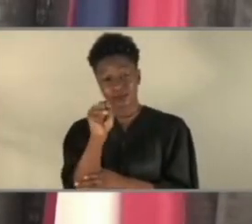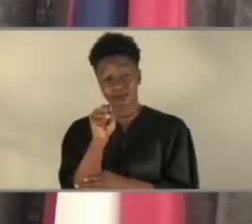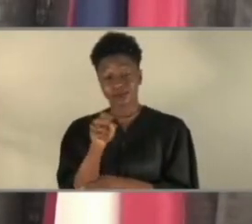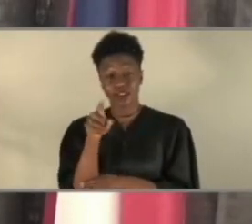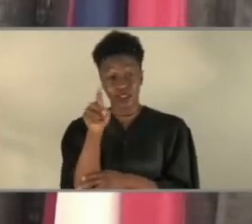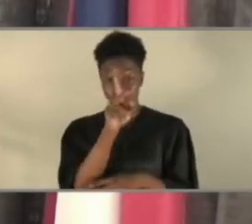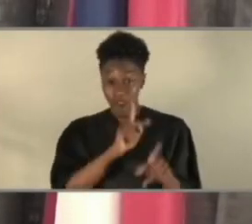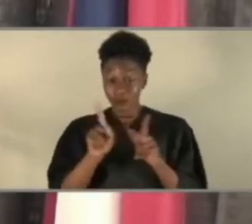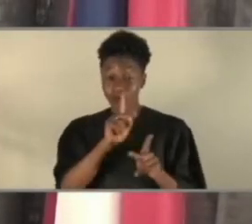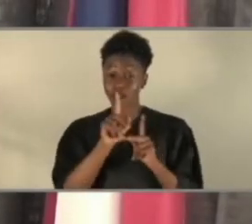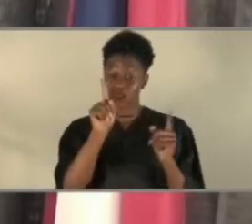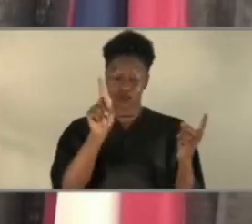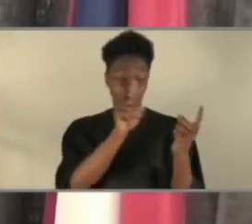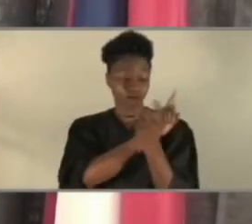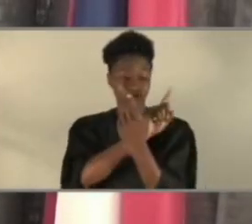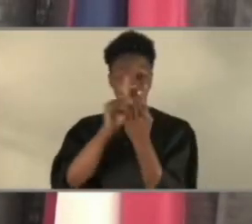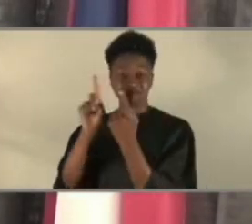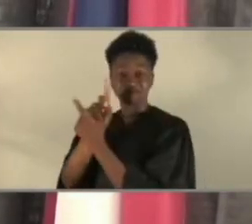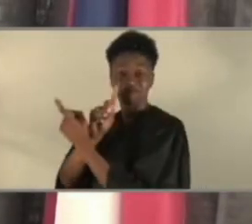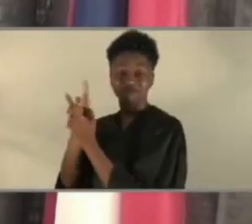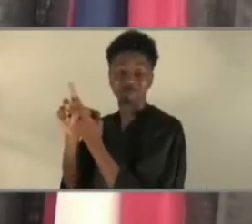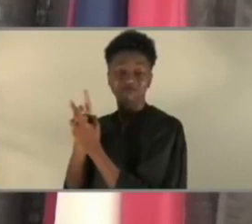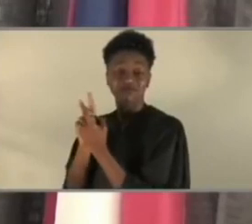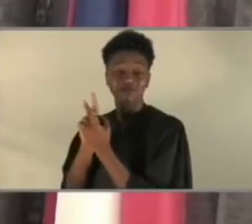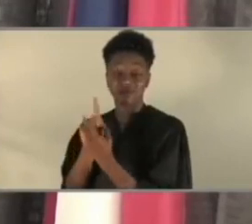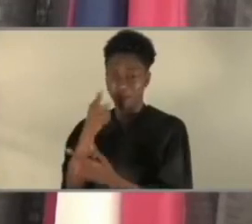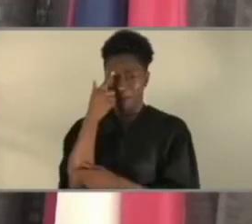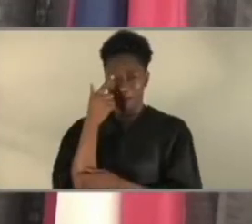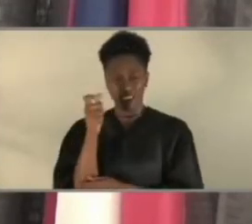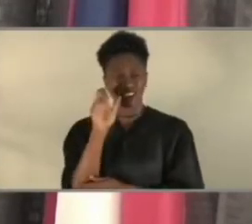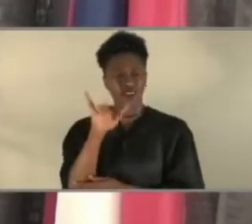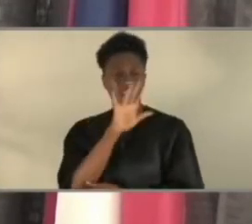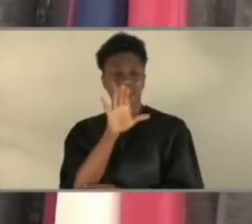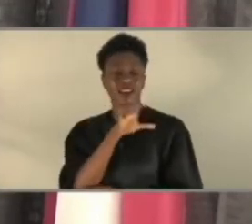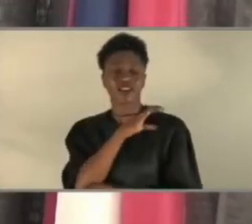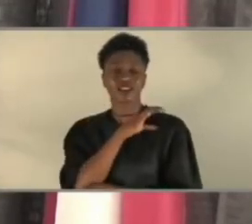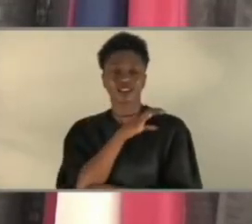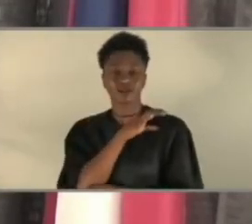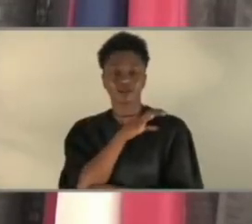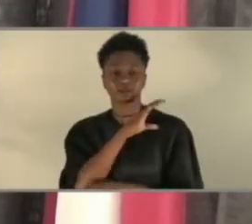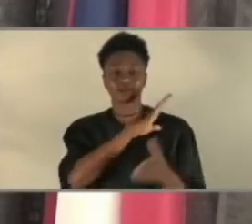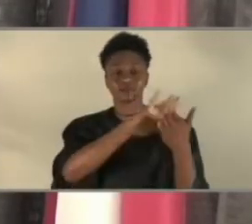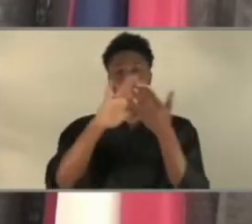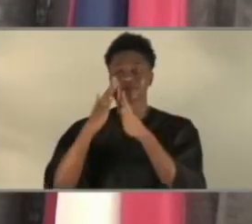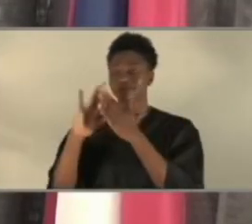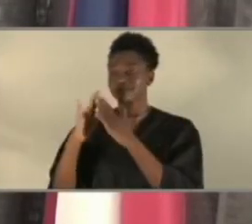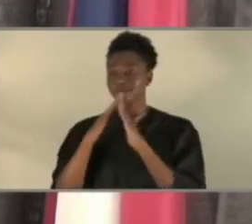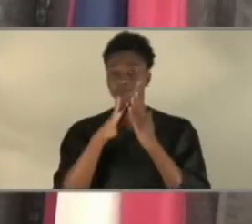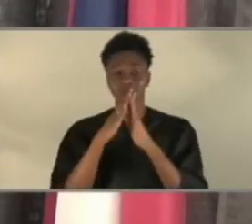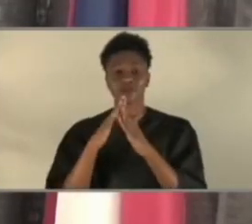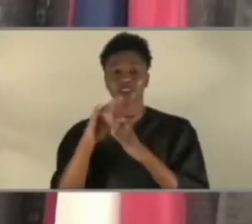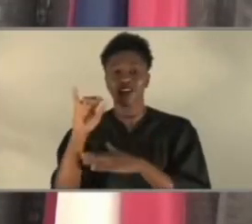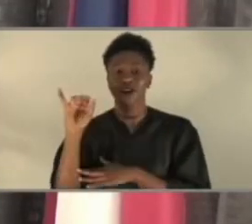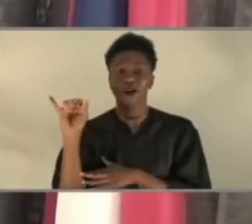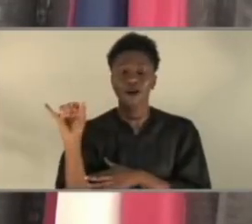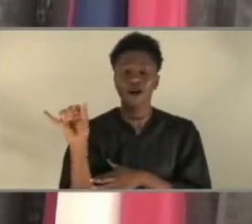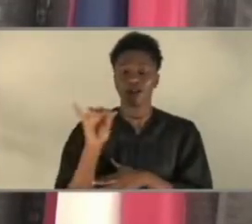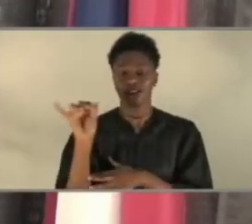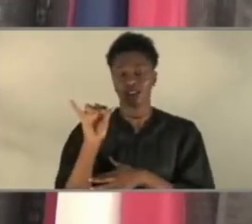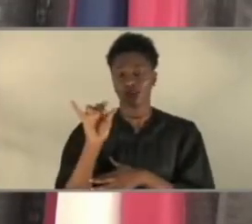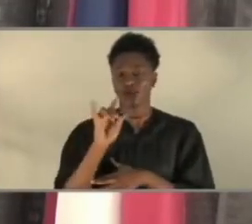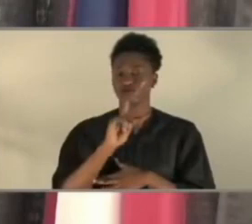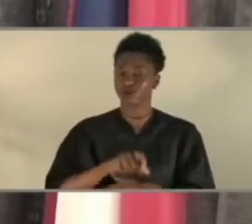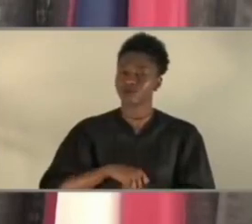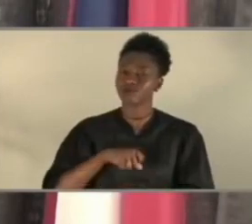people that you've met along the way. Because of that character, the community is also extremely